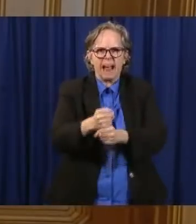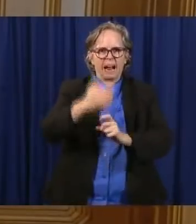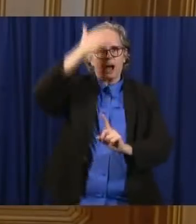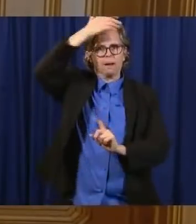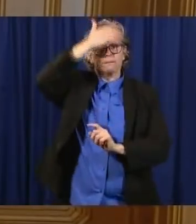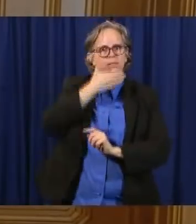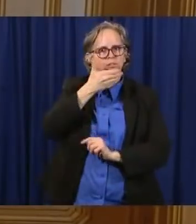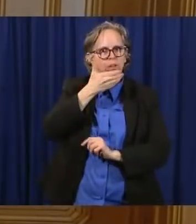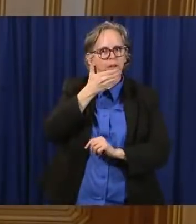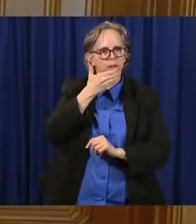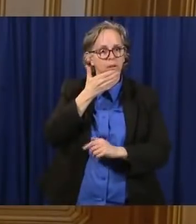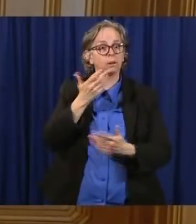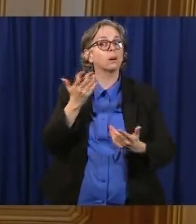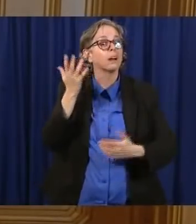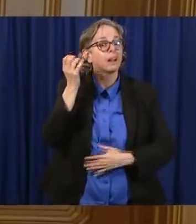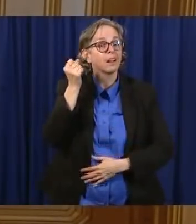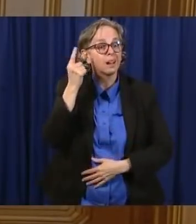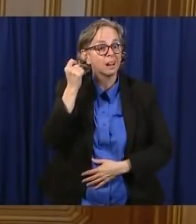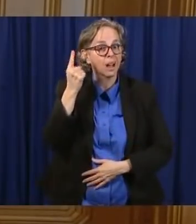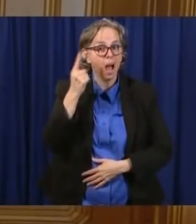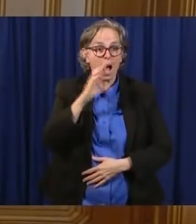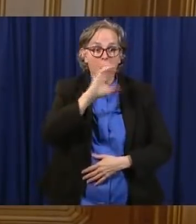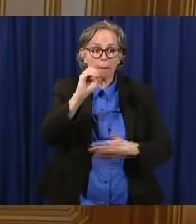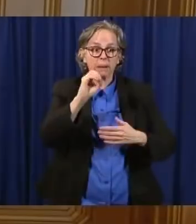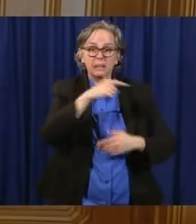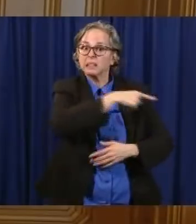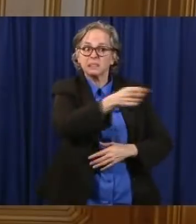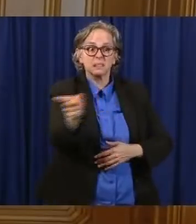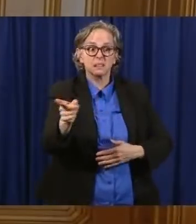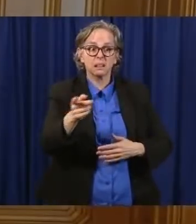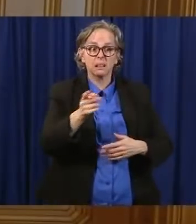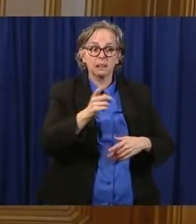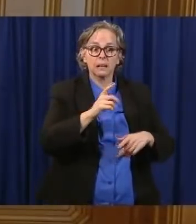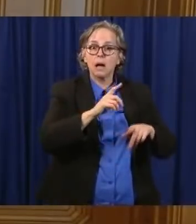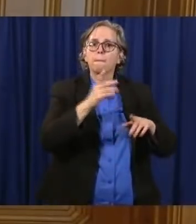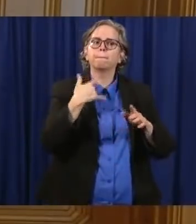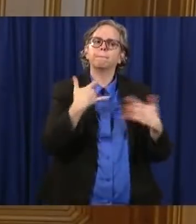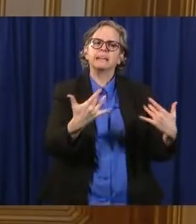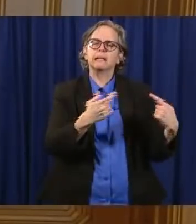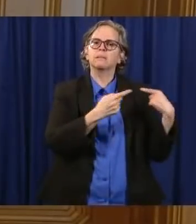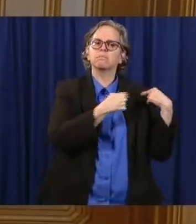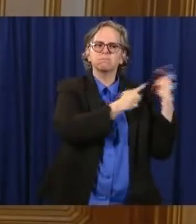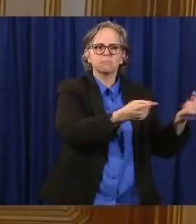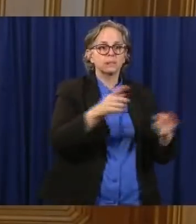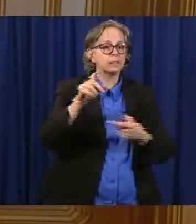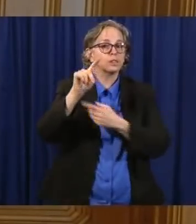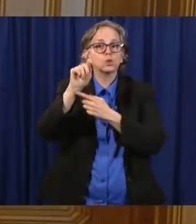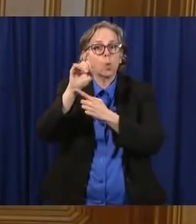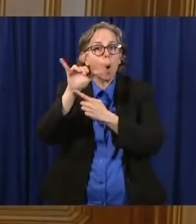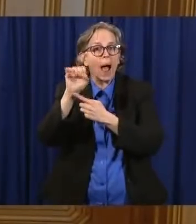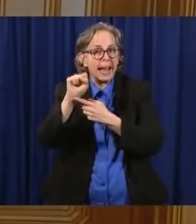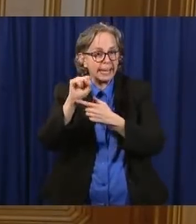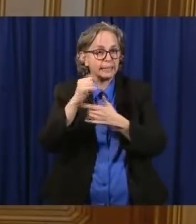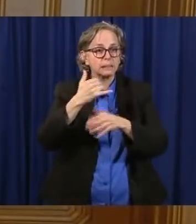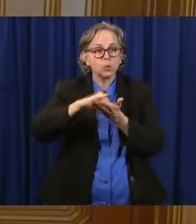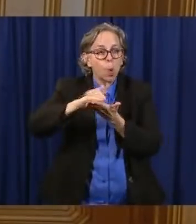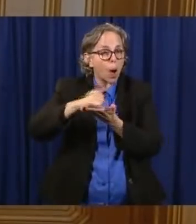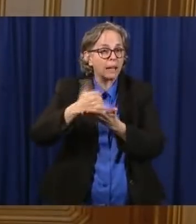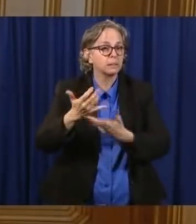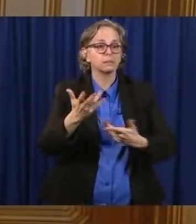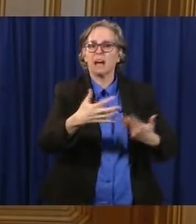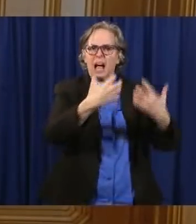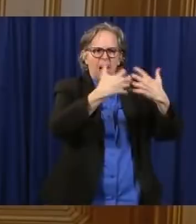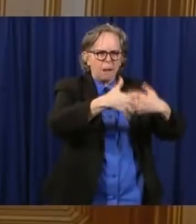are companies that normally make products ranging from toys to engine parts. Our partners at Jobs Ohio helped secure the raw